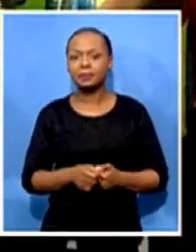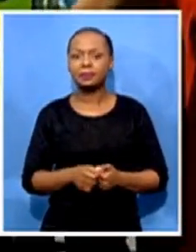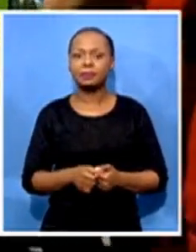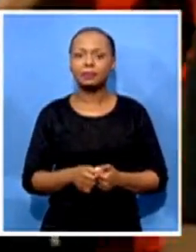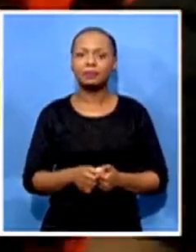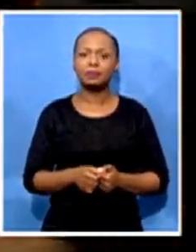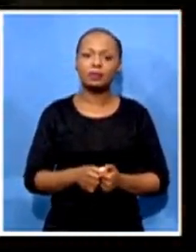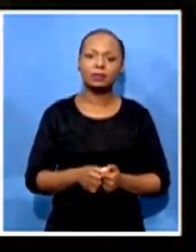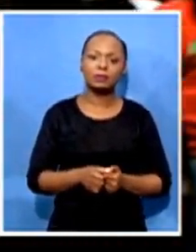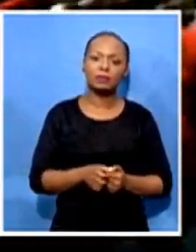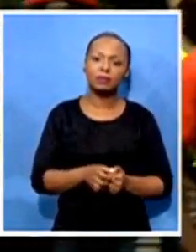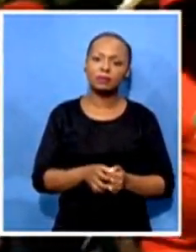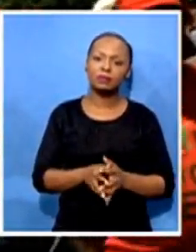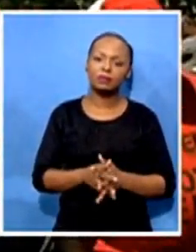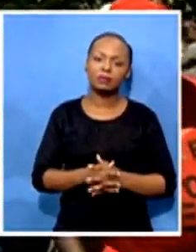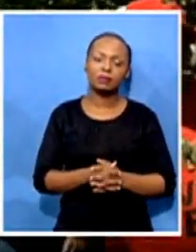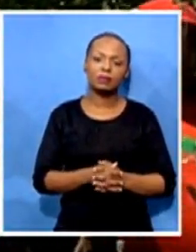understand